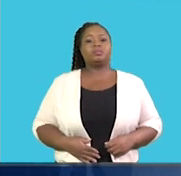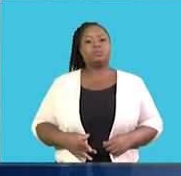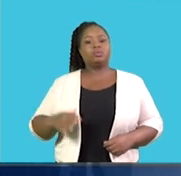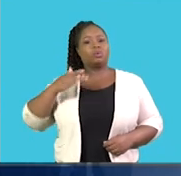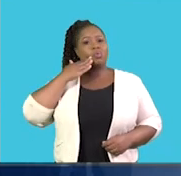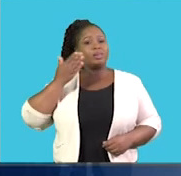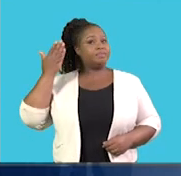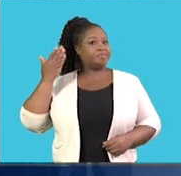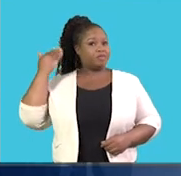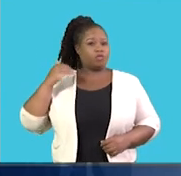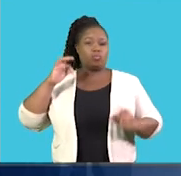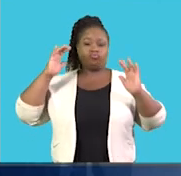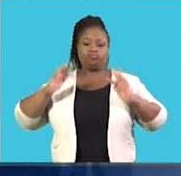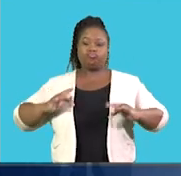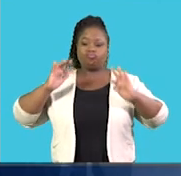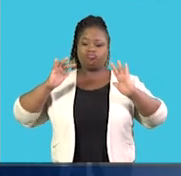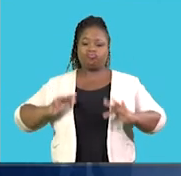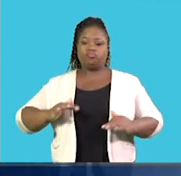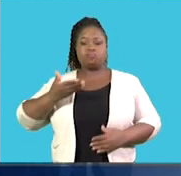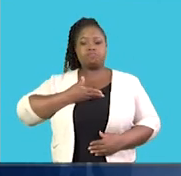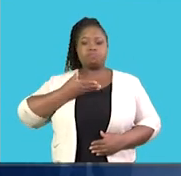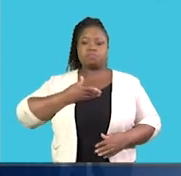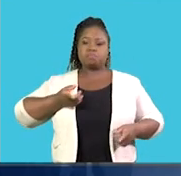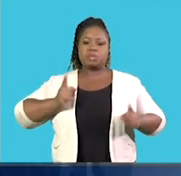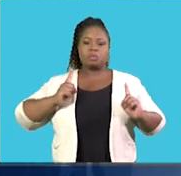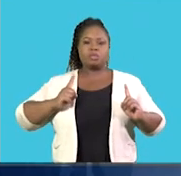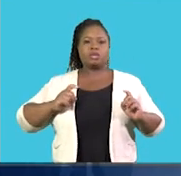le ya mvula le strong e ya khatha